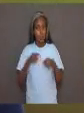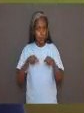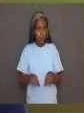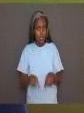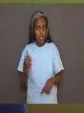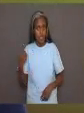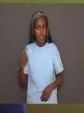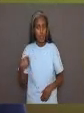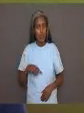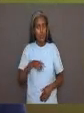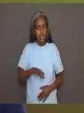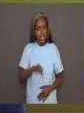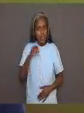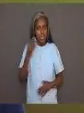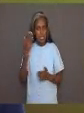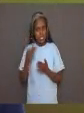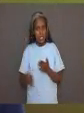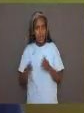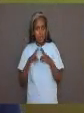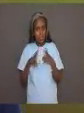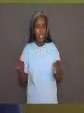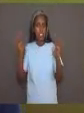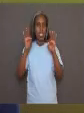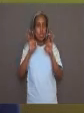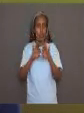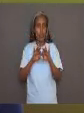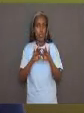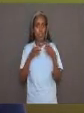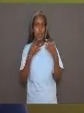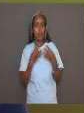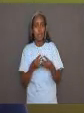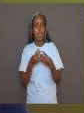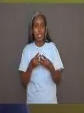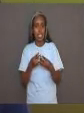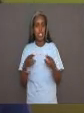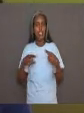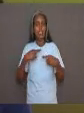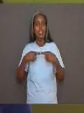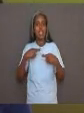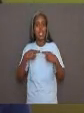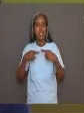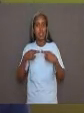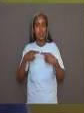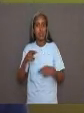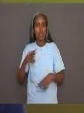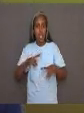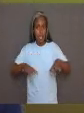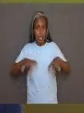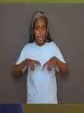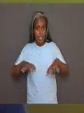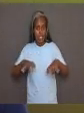Today, we covered some very important material related to